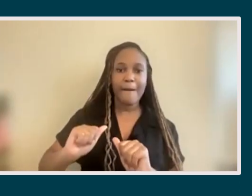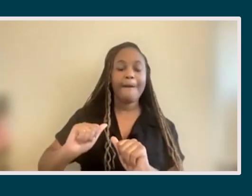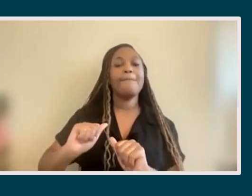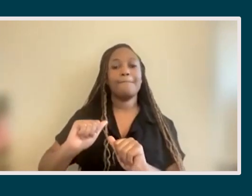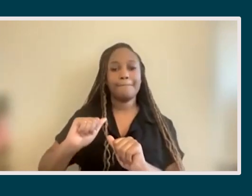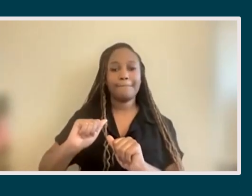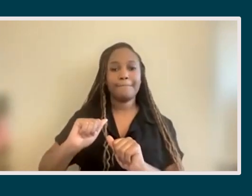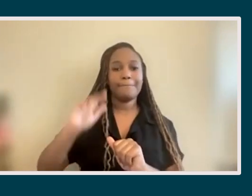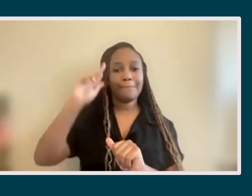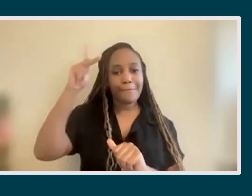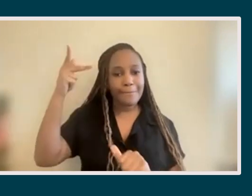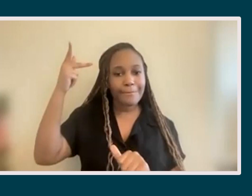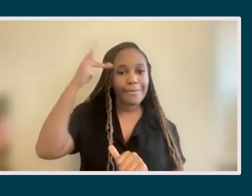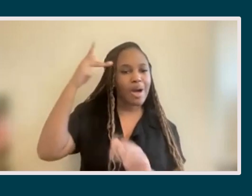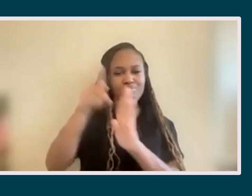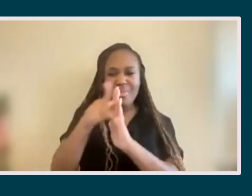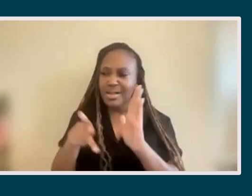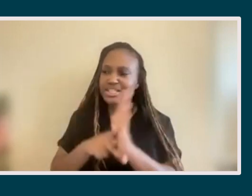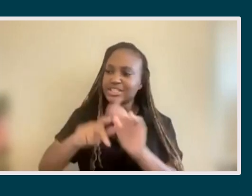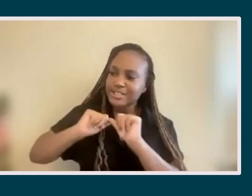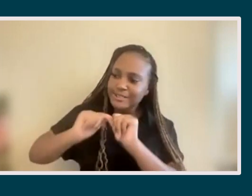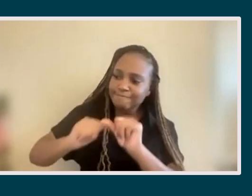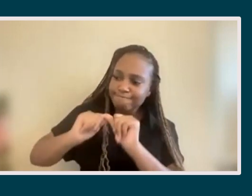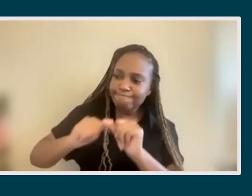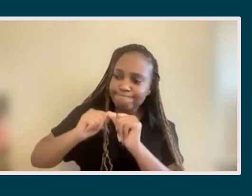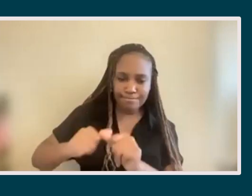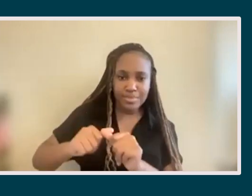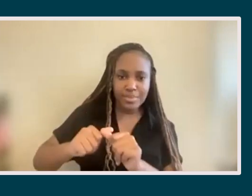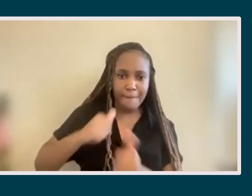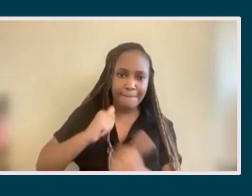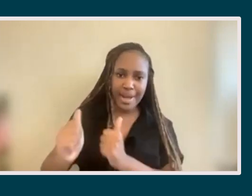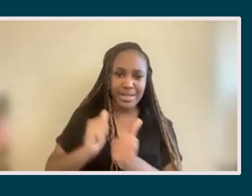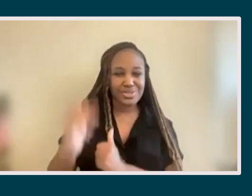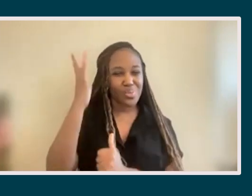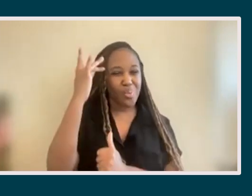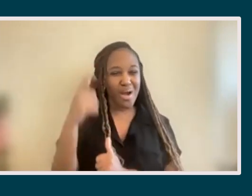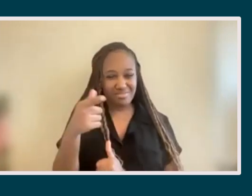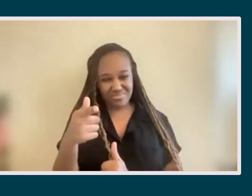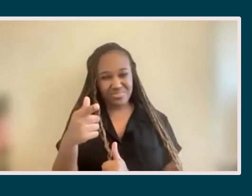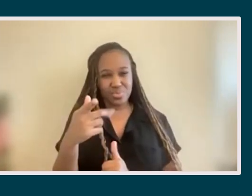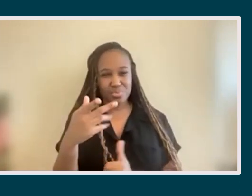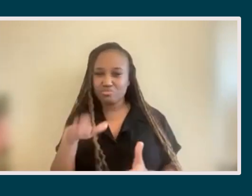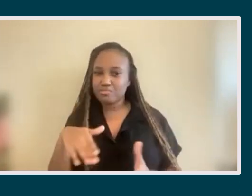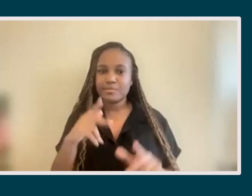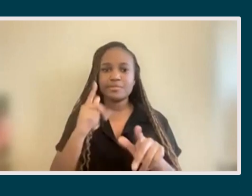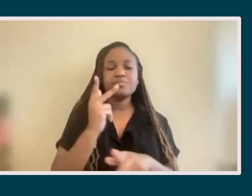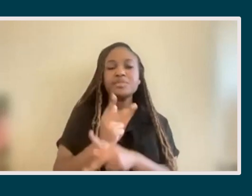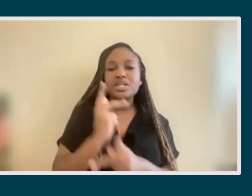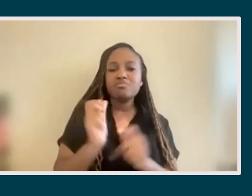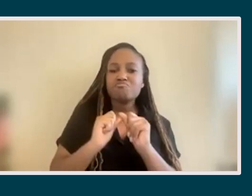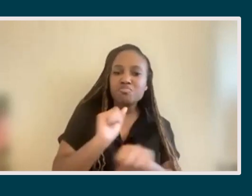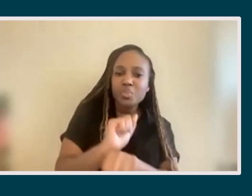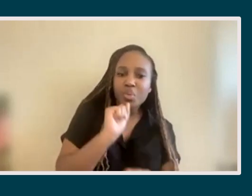all just kind of going backwards? What keeps you coming back to it? This is Barb